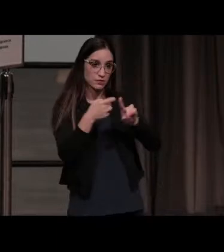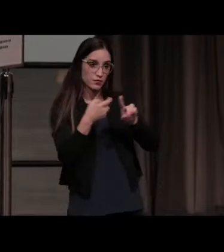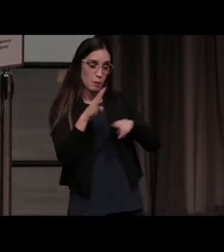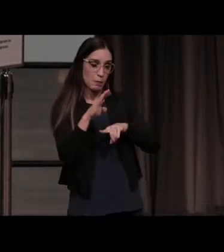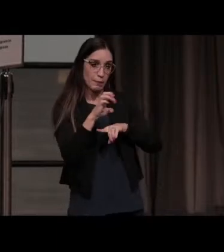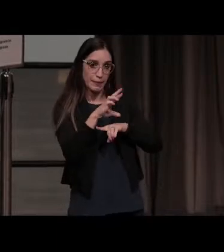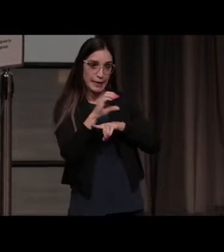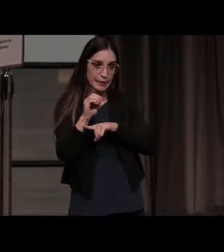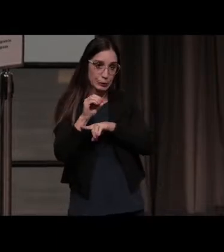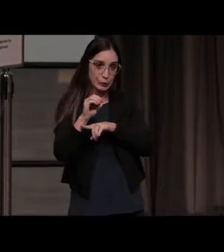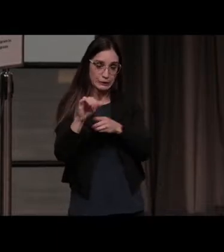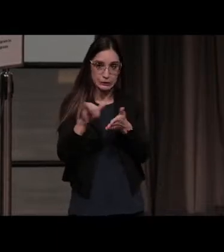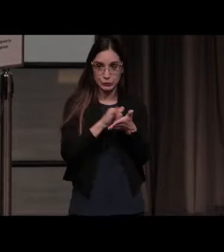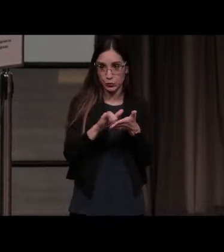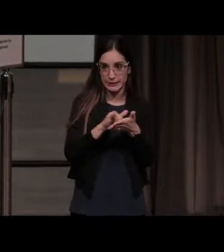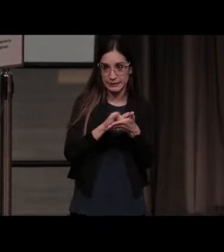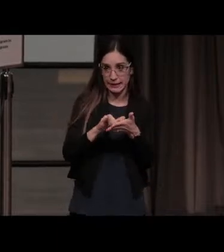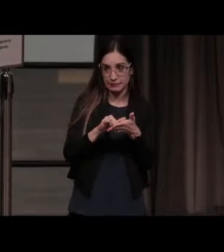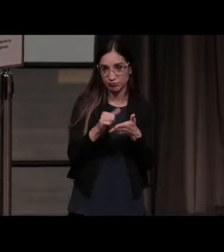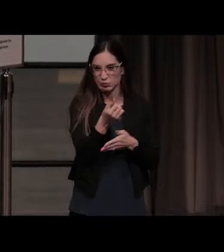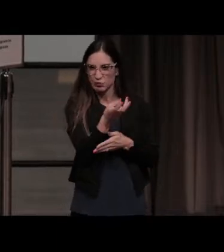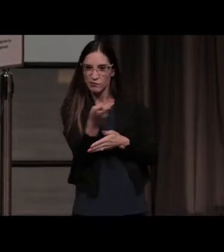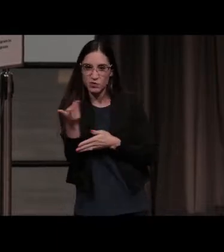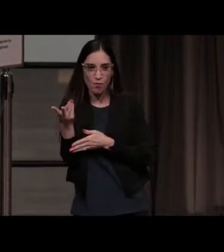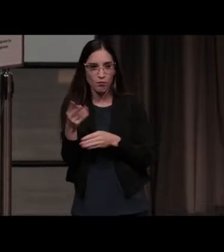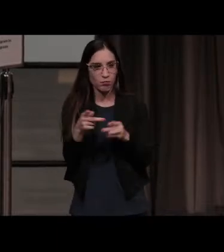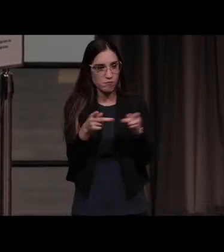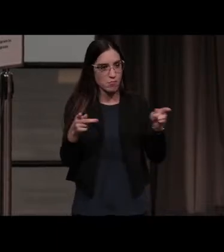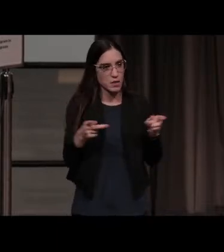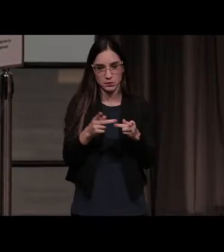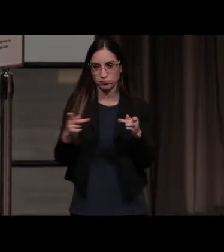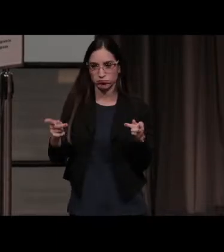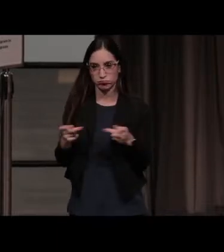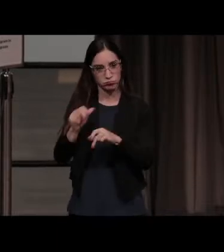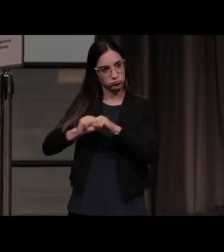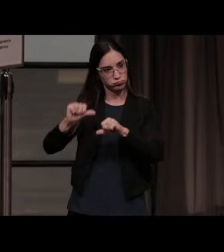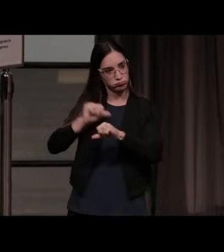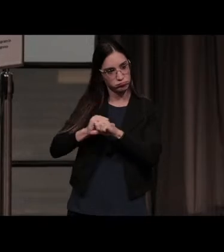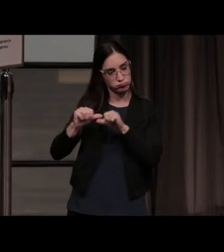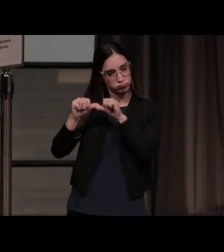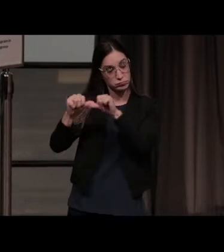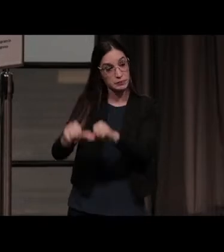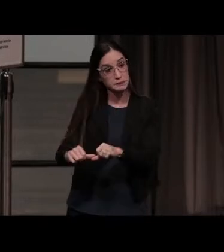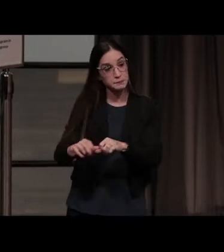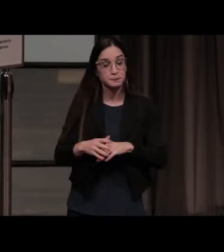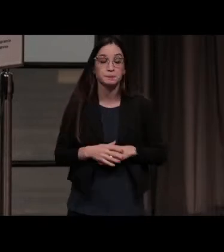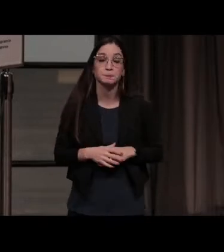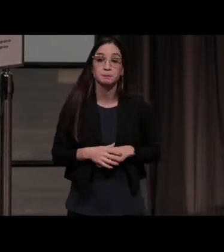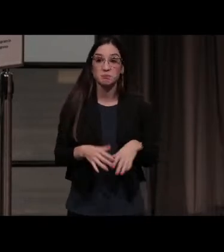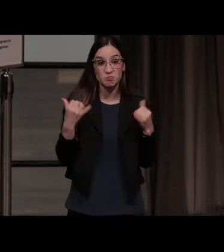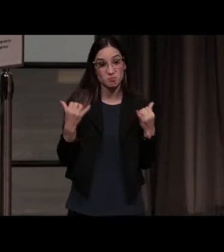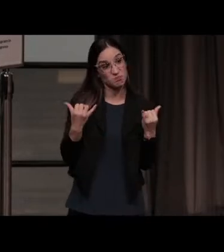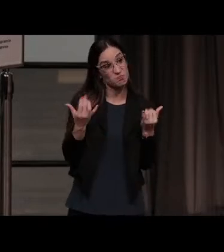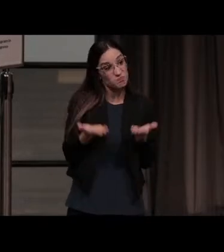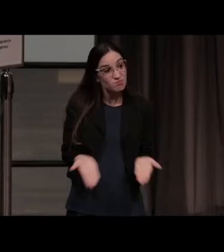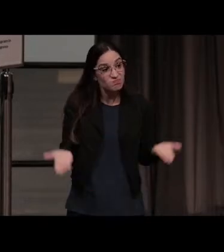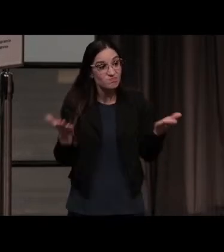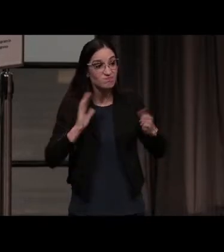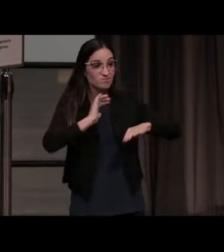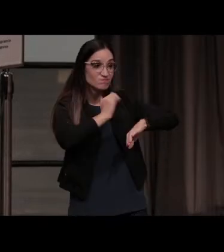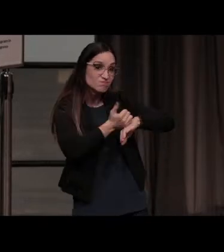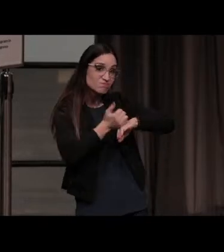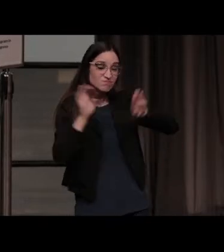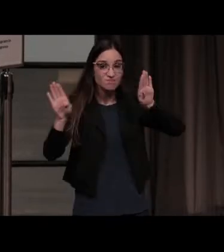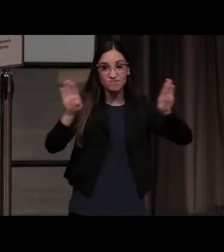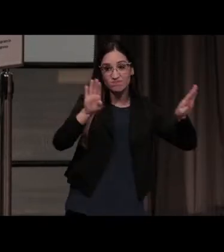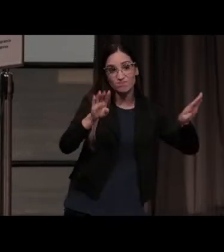City, to name a few. He is currently exhibiting here at the Perez Art Museum, so please check out the exhibition